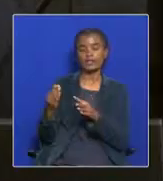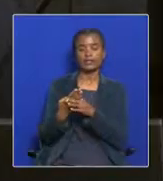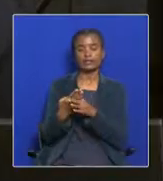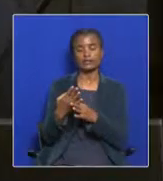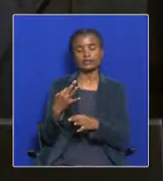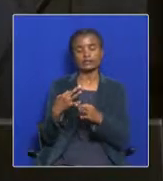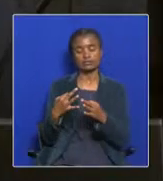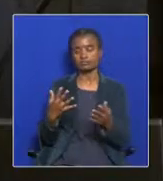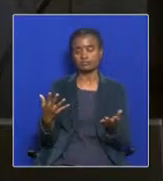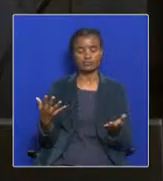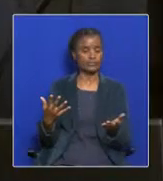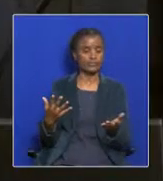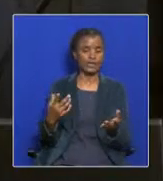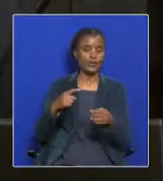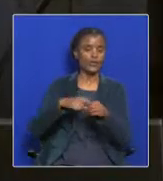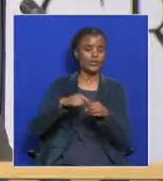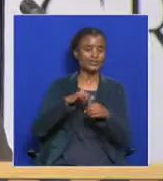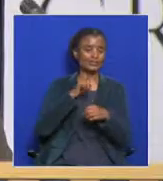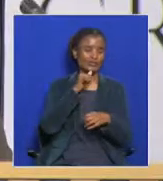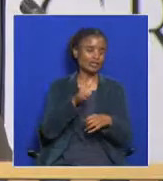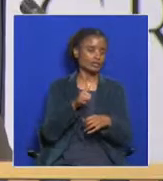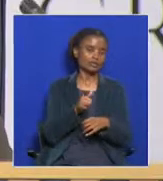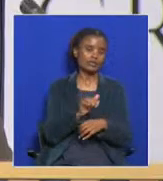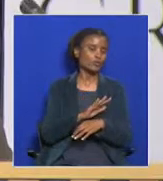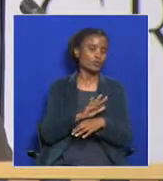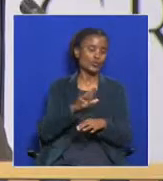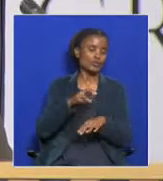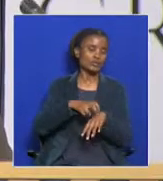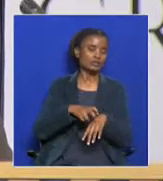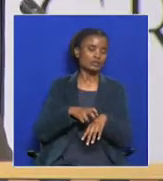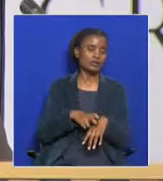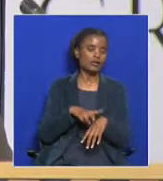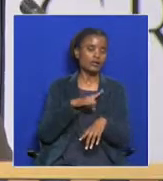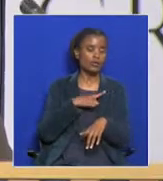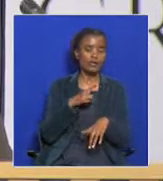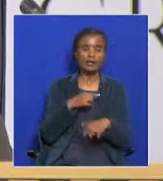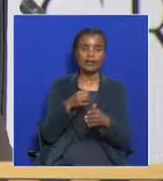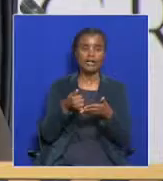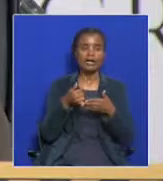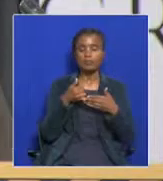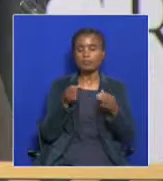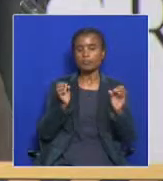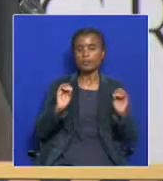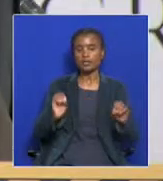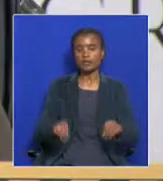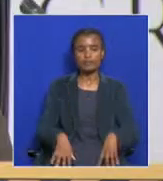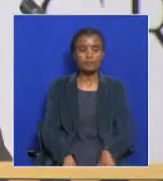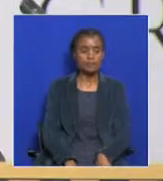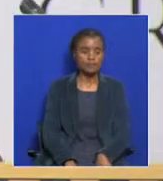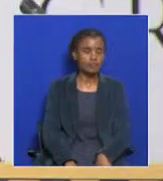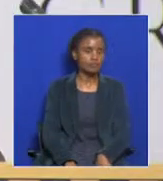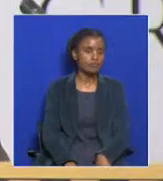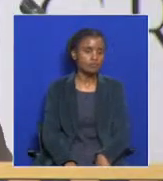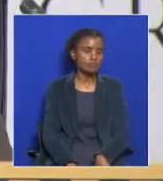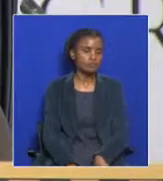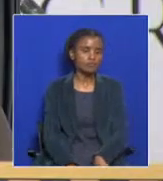answer, don't, because it is of no value whatsoever. It's fine, then I won't. Okay, thank you.